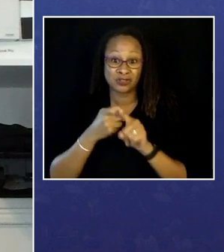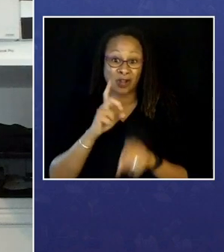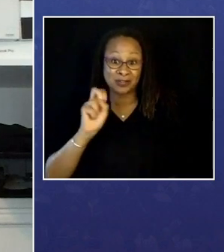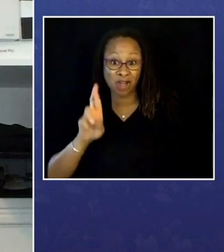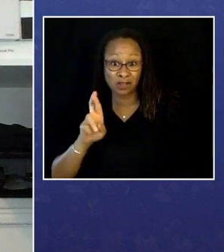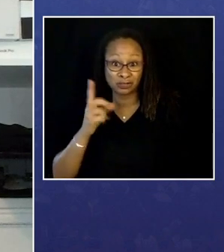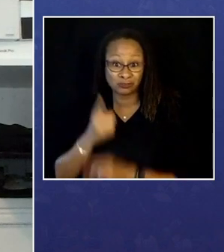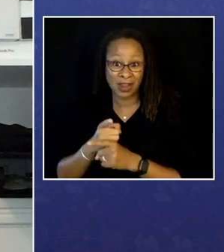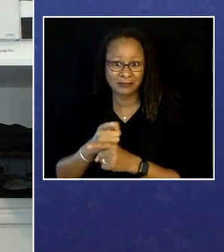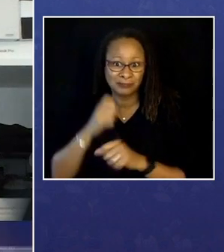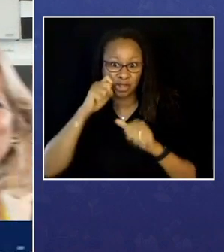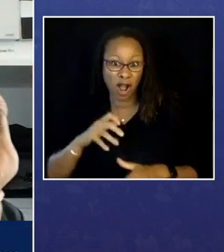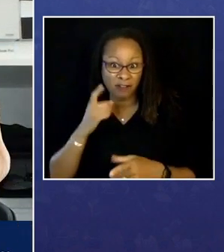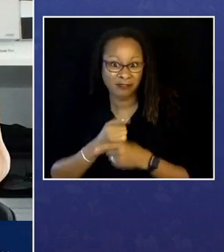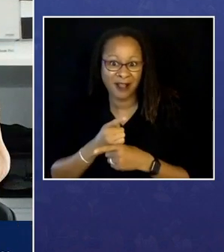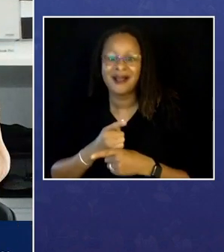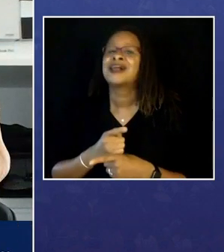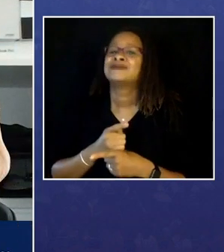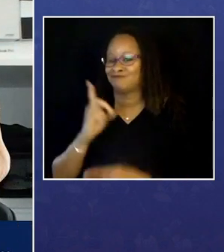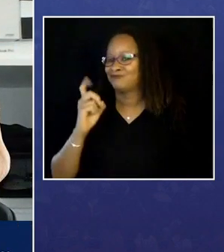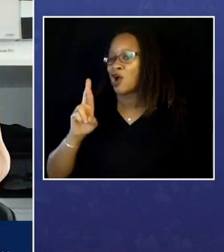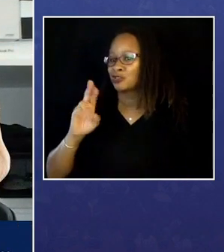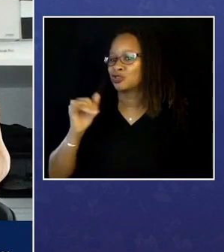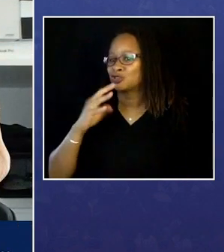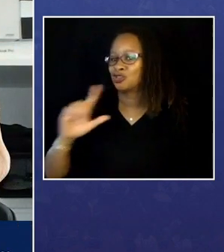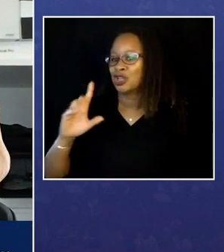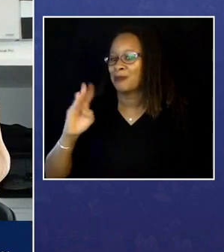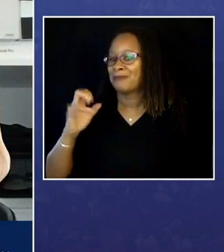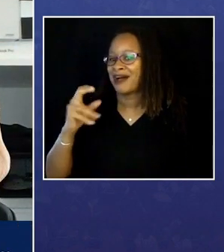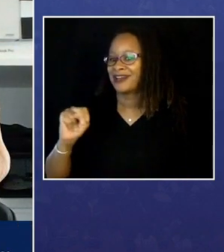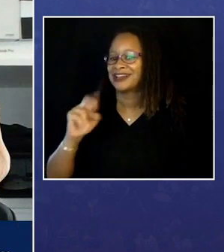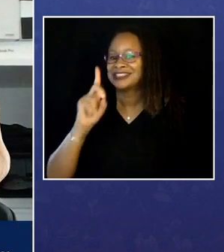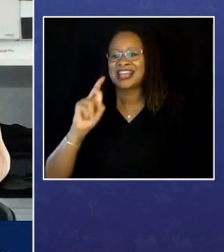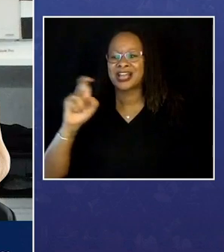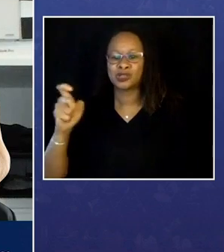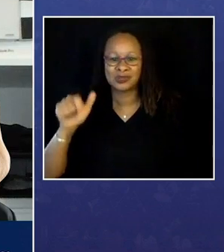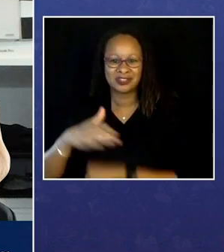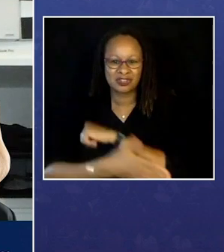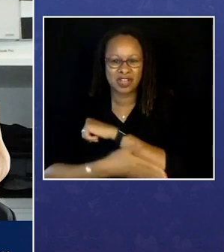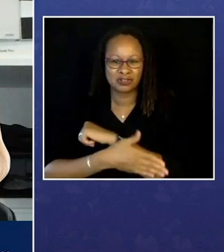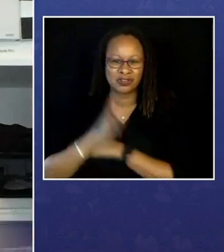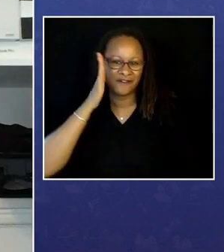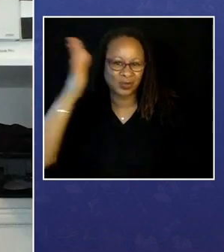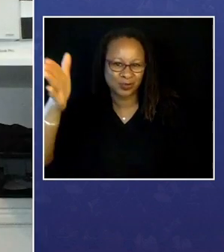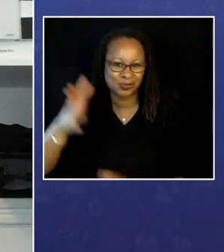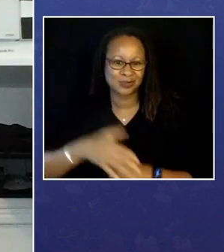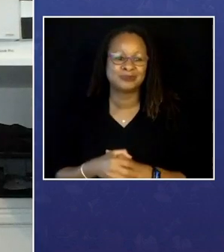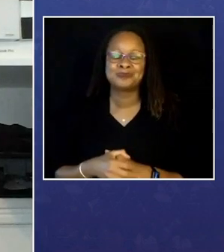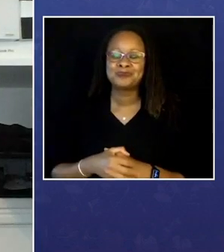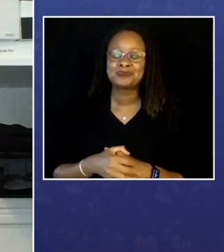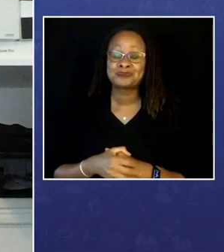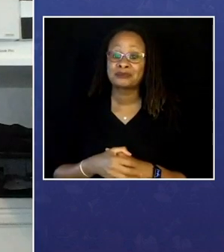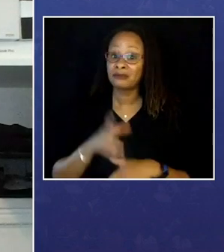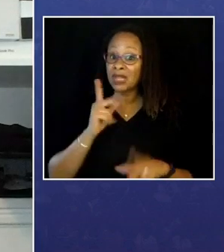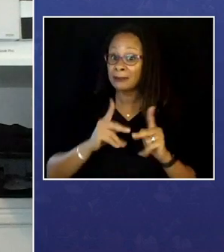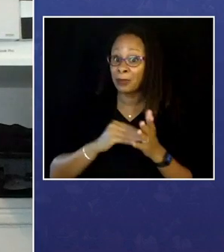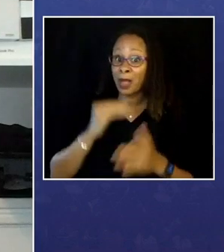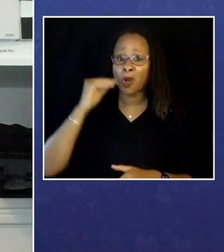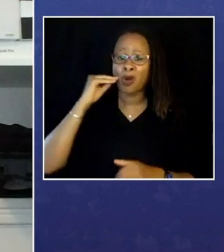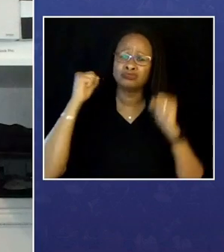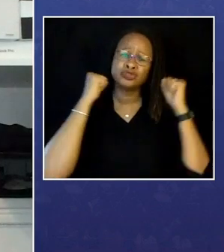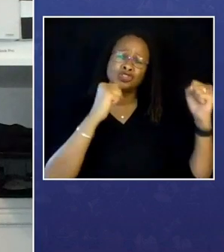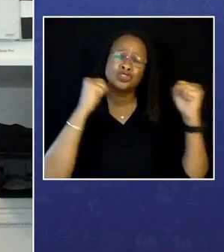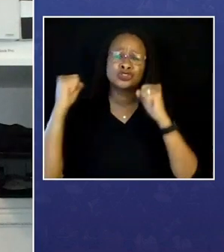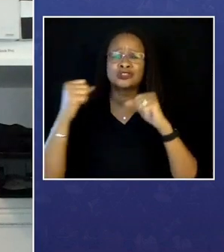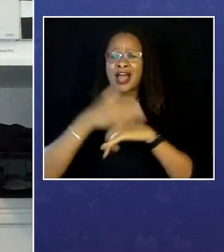doctor. That is right, Dr. Jill Biden diagnosing this country's future. And the people at home cheered